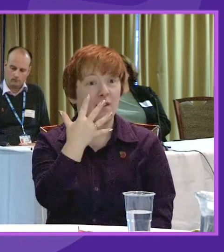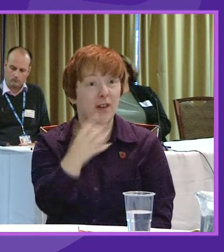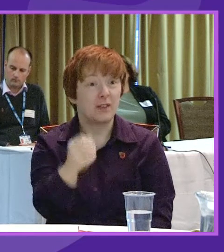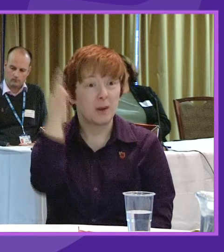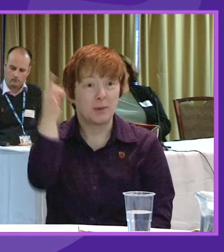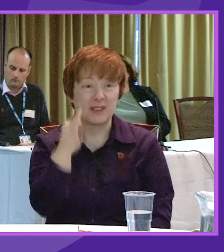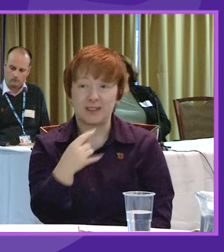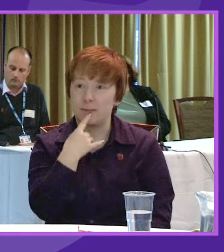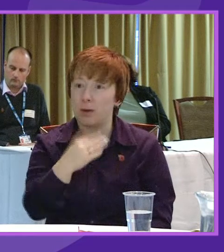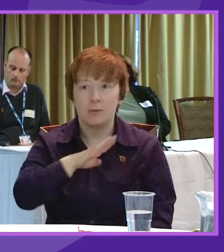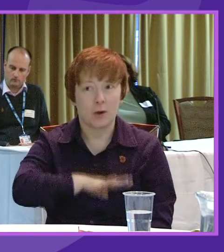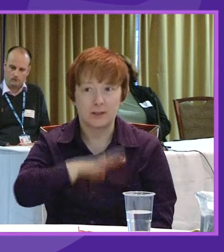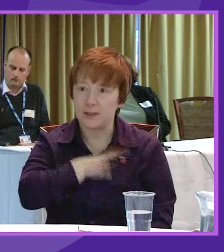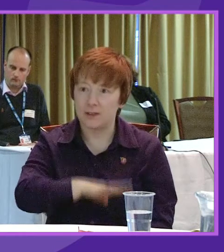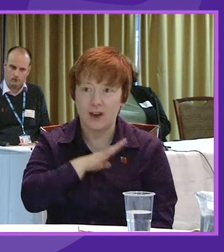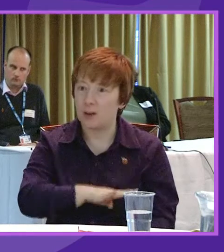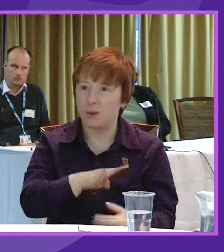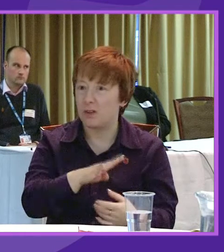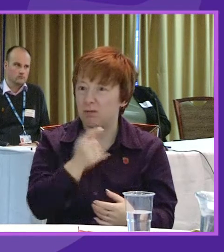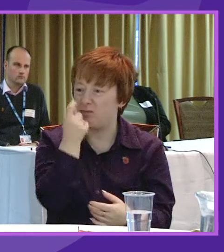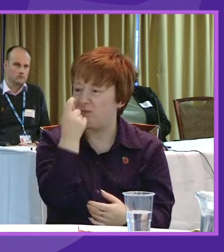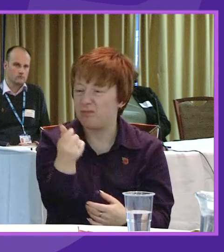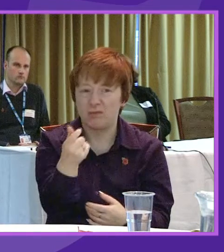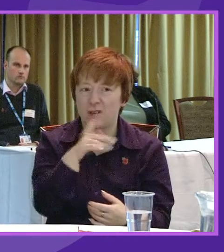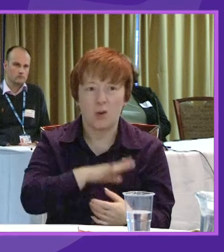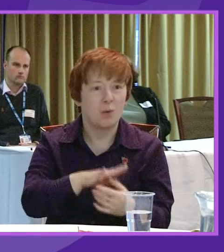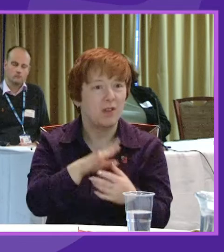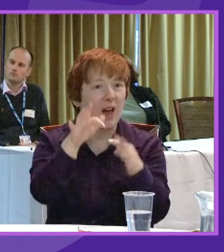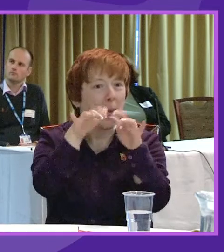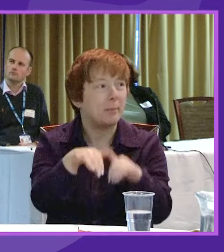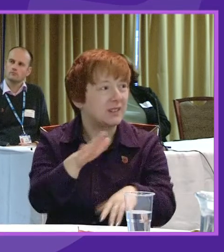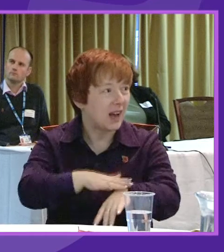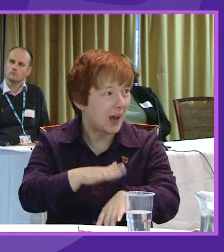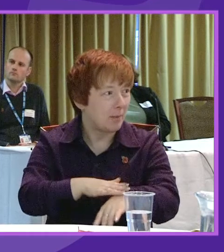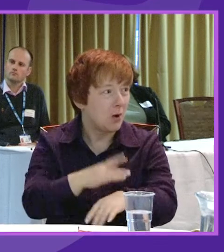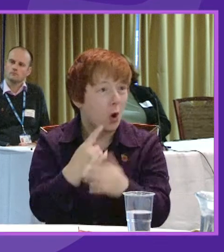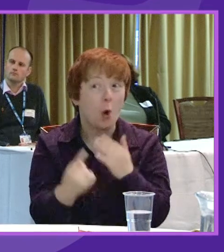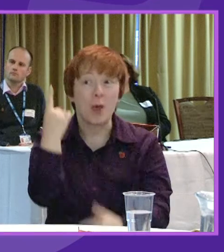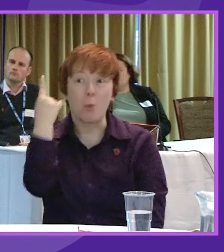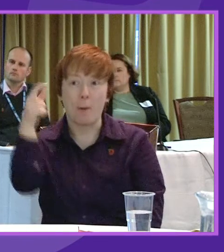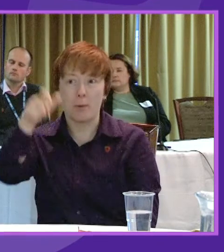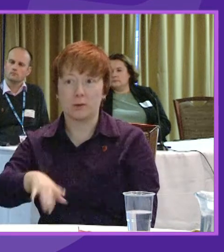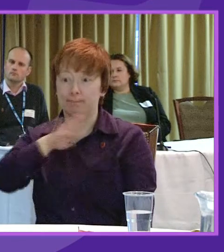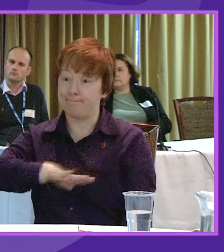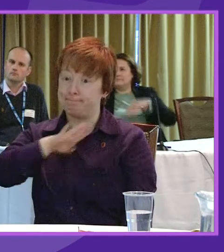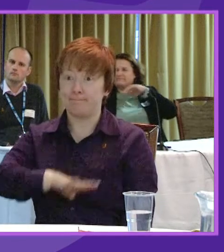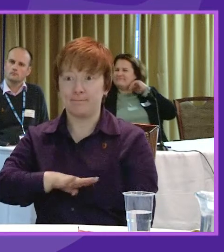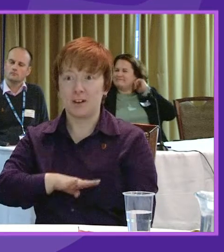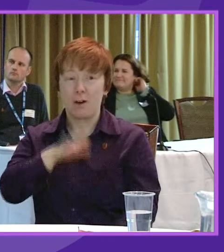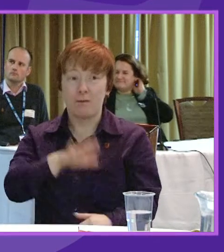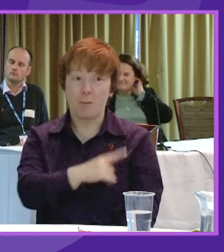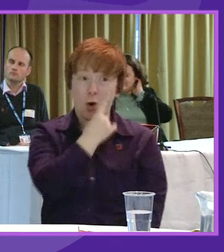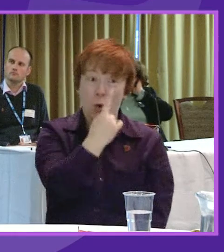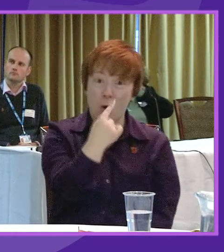rarely or never satisfied with the amount of time they spent on administration. Only one person was satisfied with the amount of time they do spend on